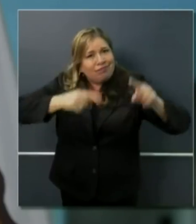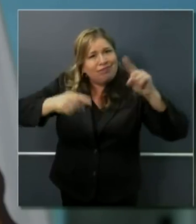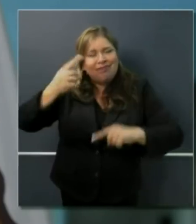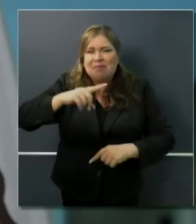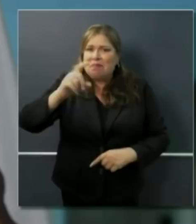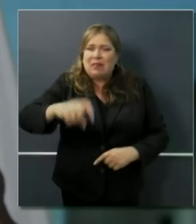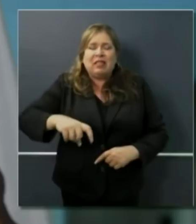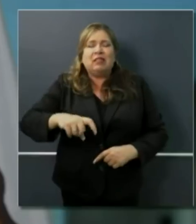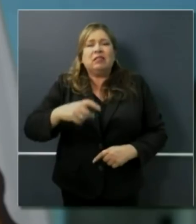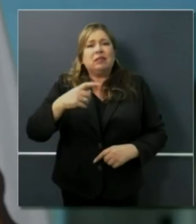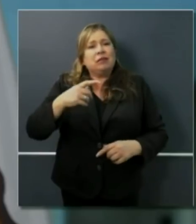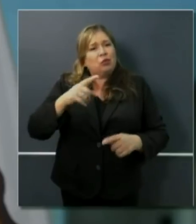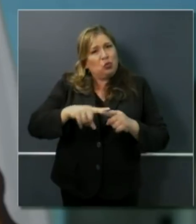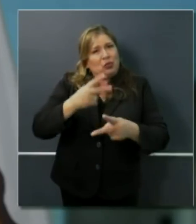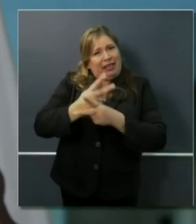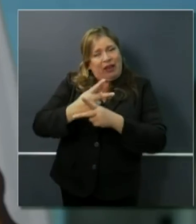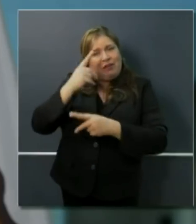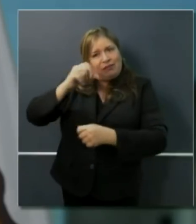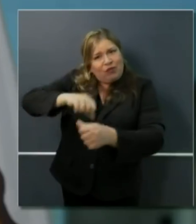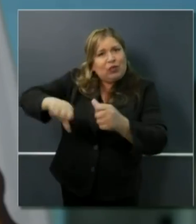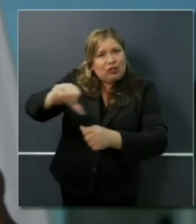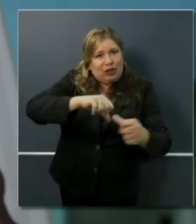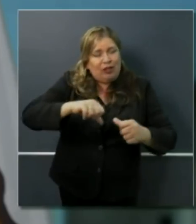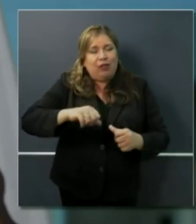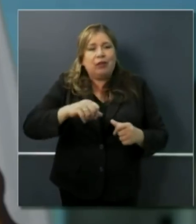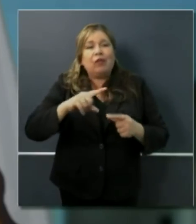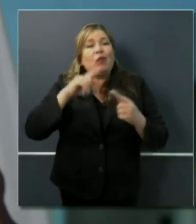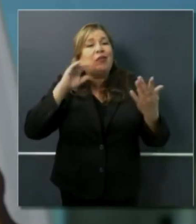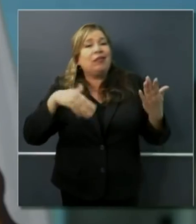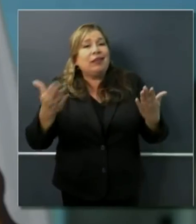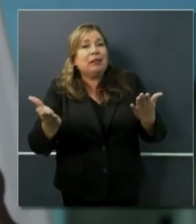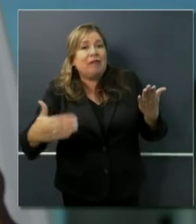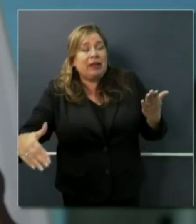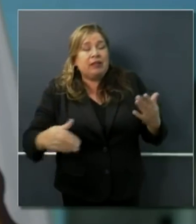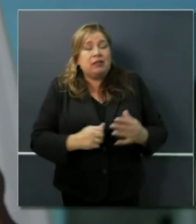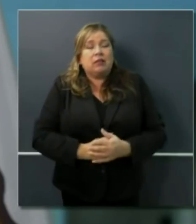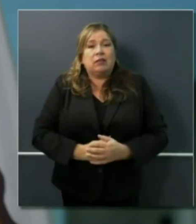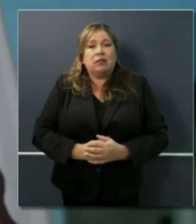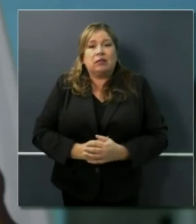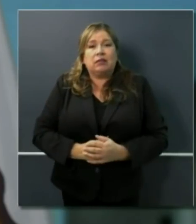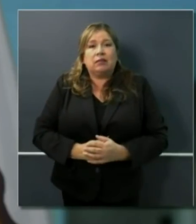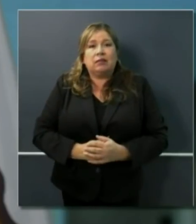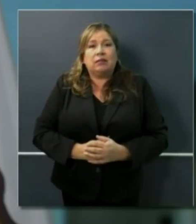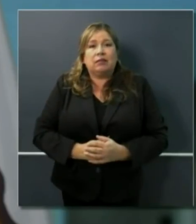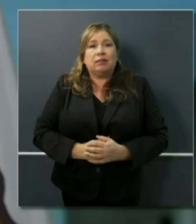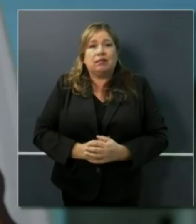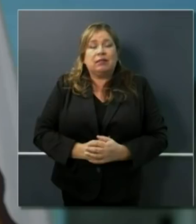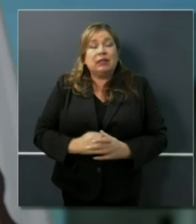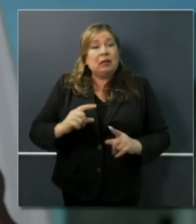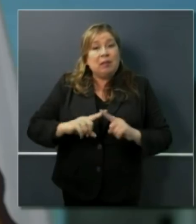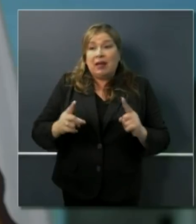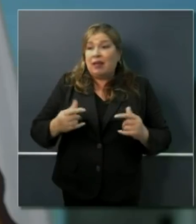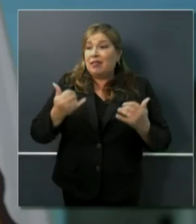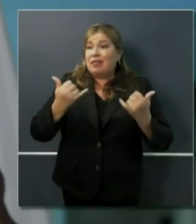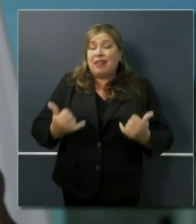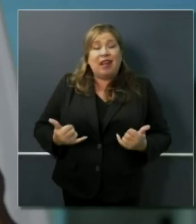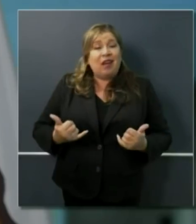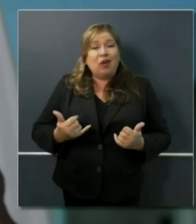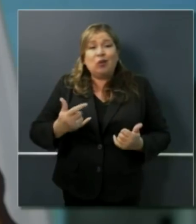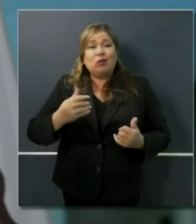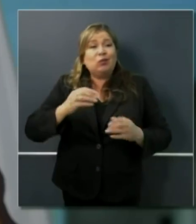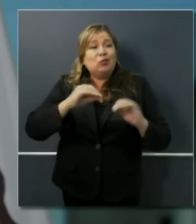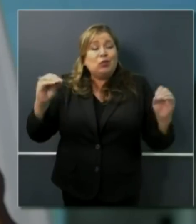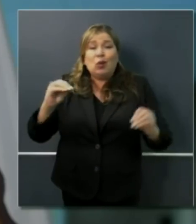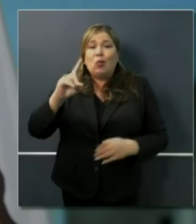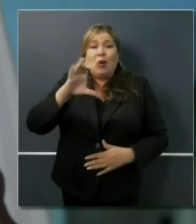commonwealth as we process into this next phase. But as I said, this is an imperfect science. There is